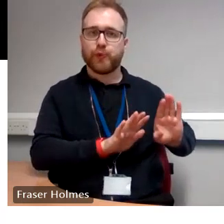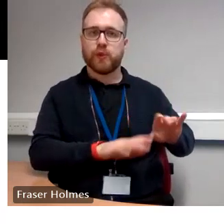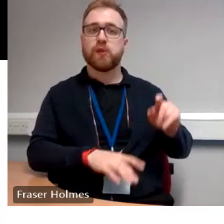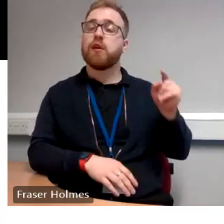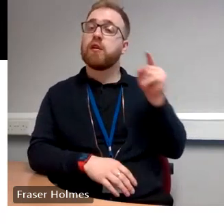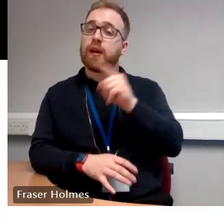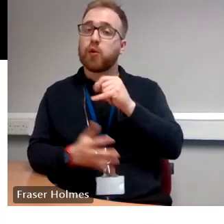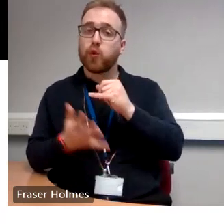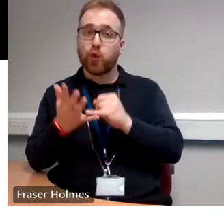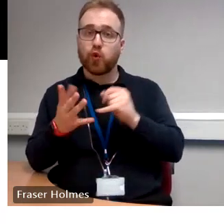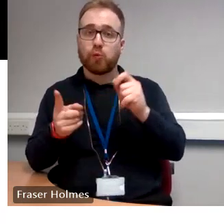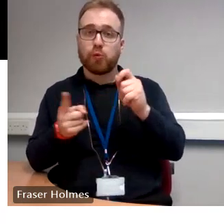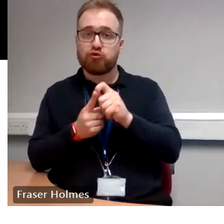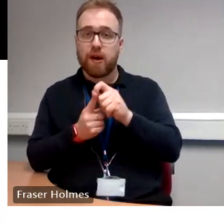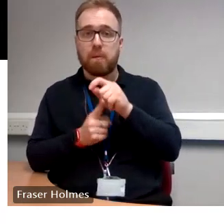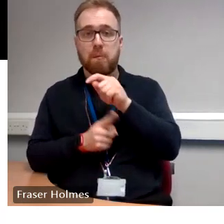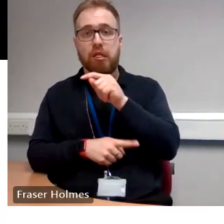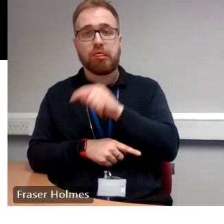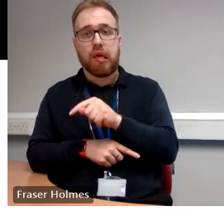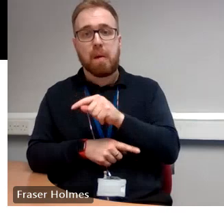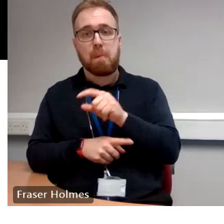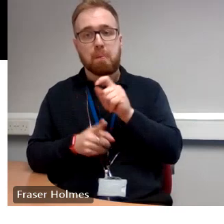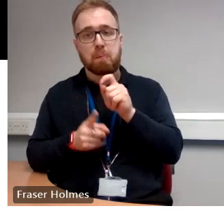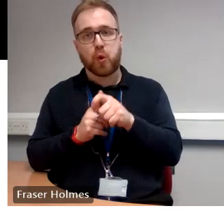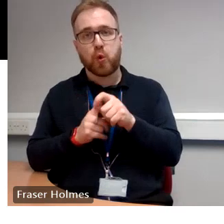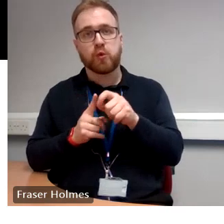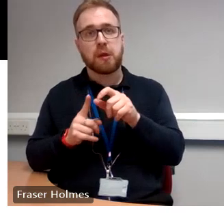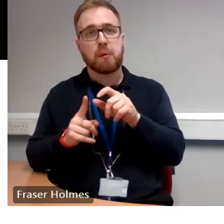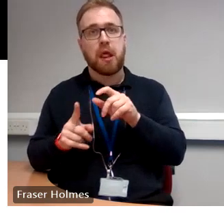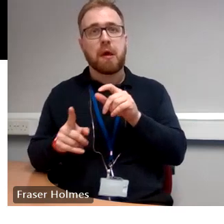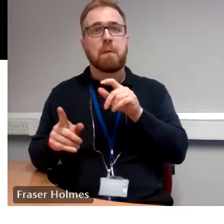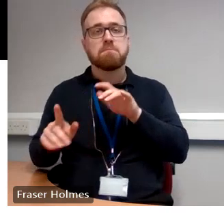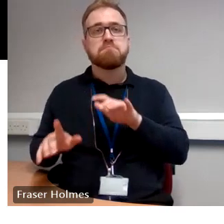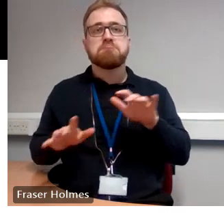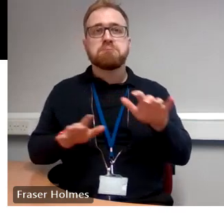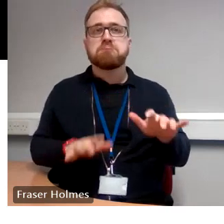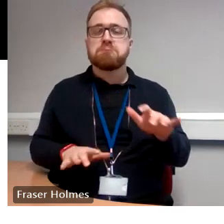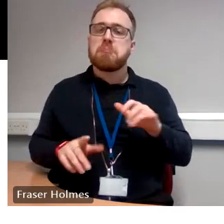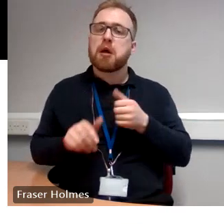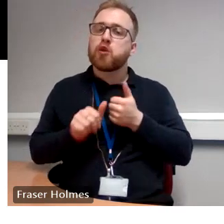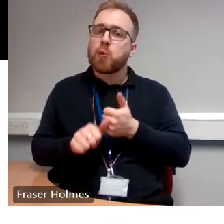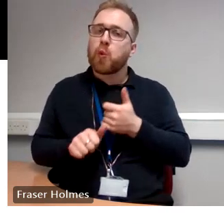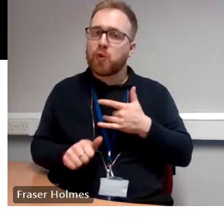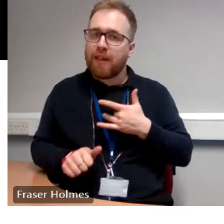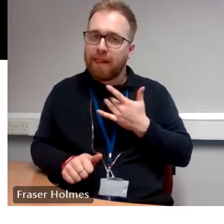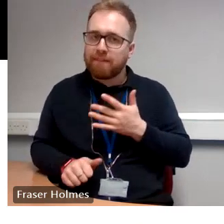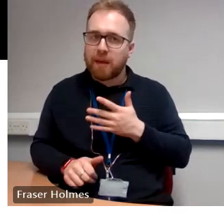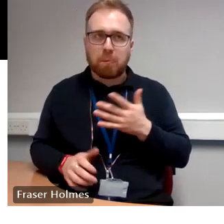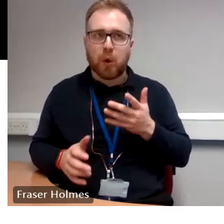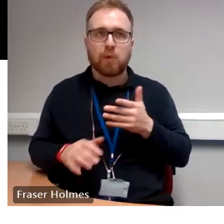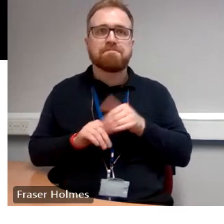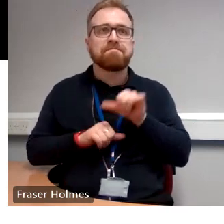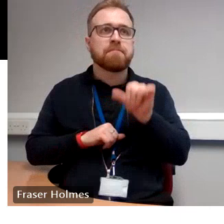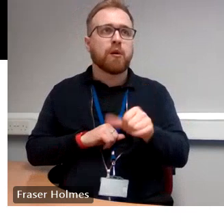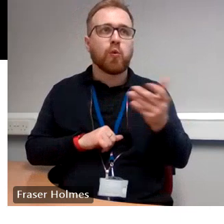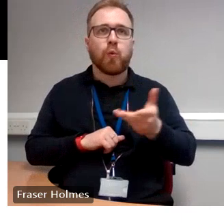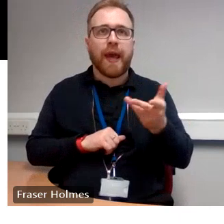social prescriber at a point where he was settling into his supported accommodation, but really trying to work out where to go